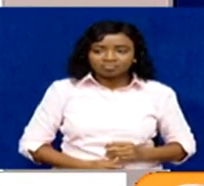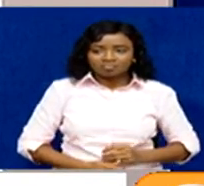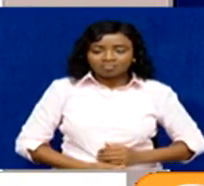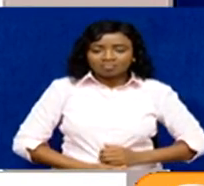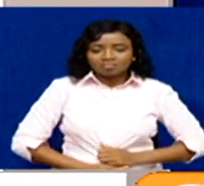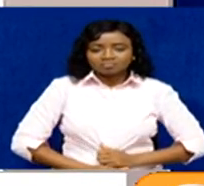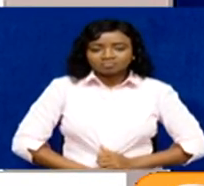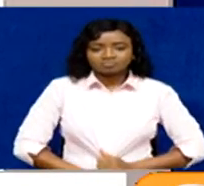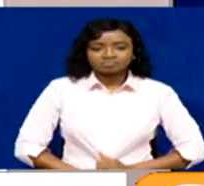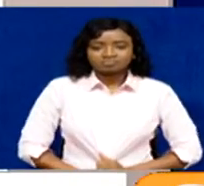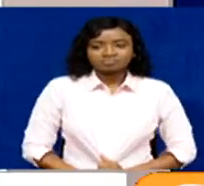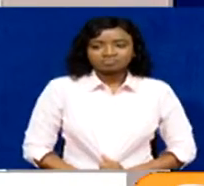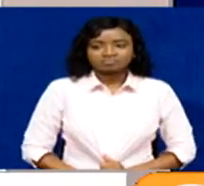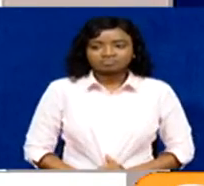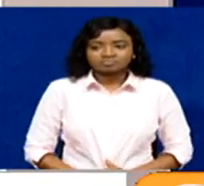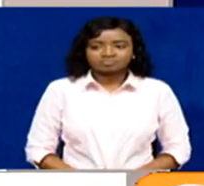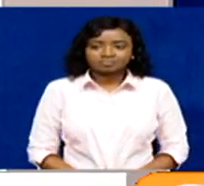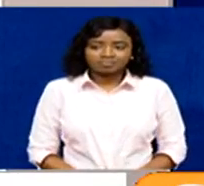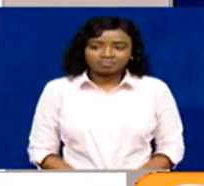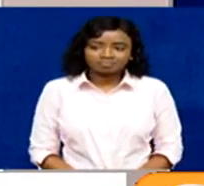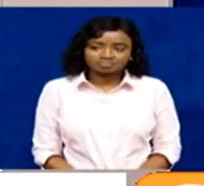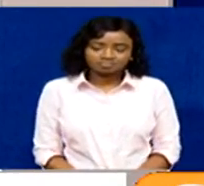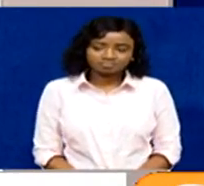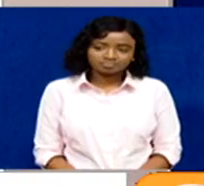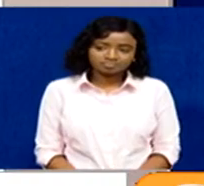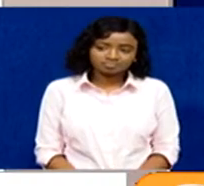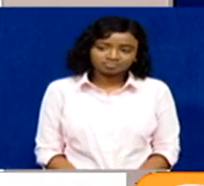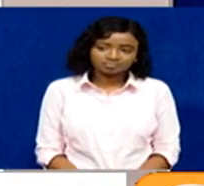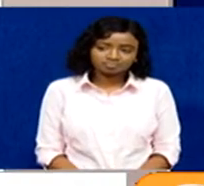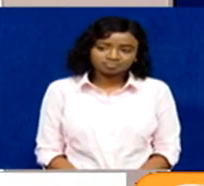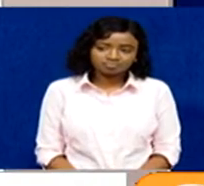But as far as I'm concerned,